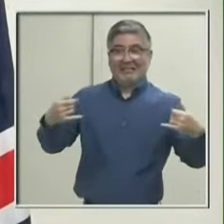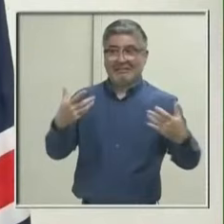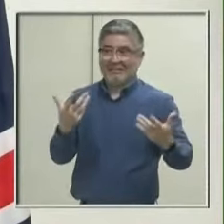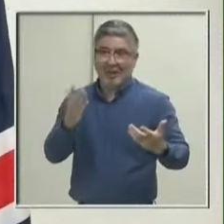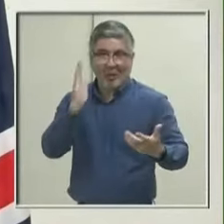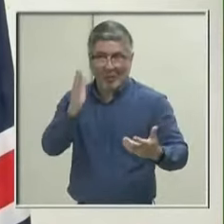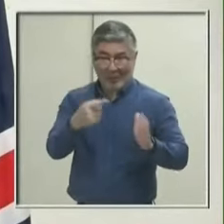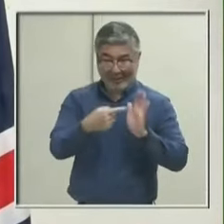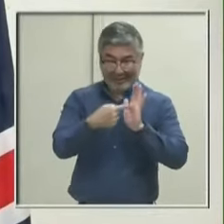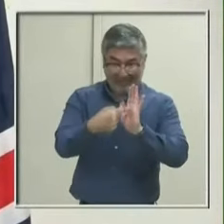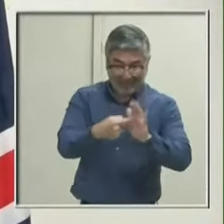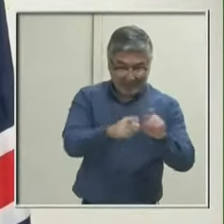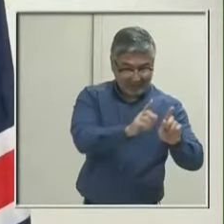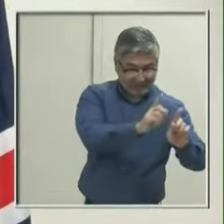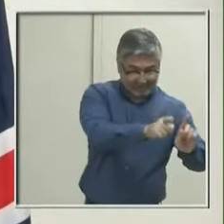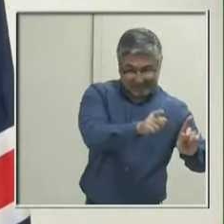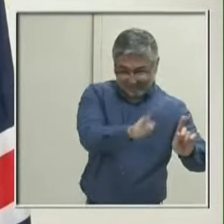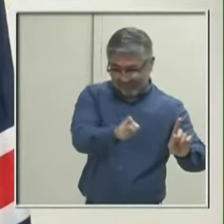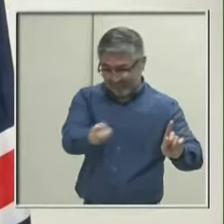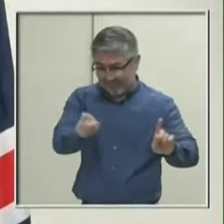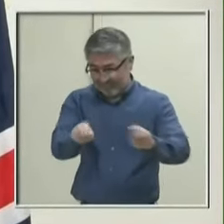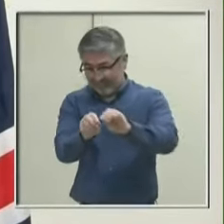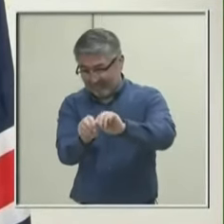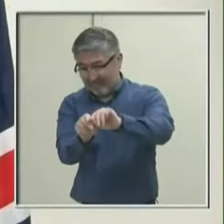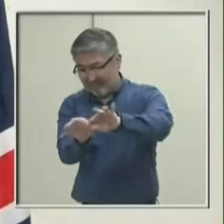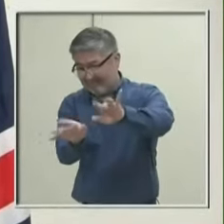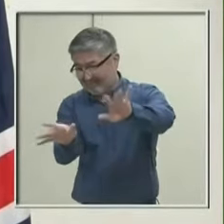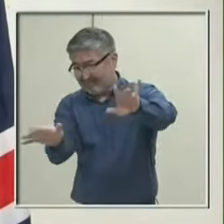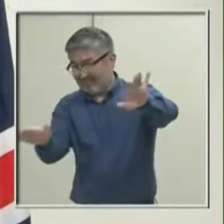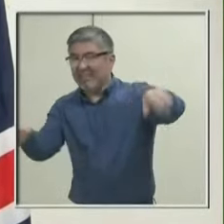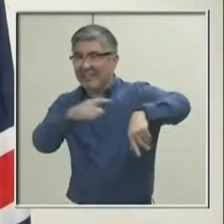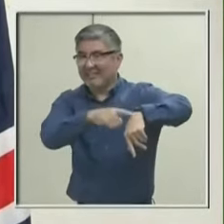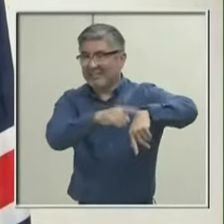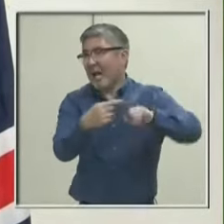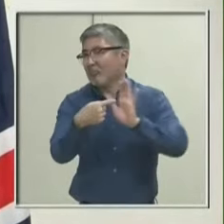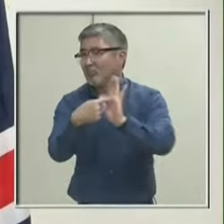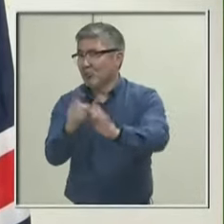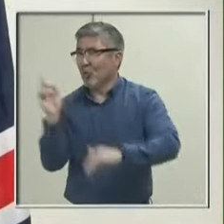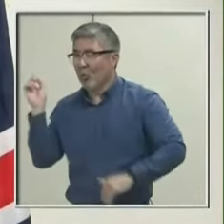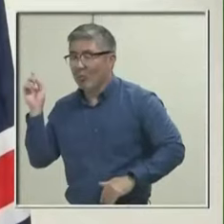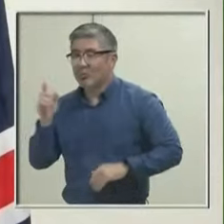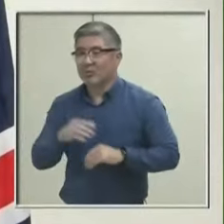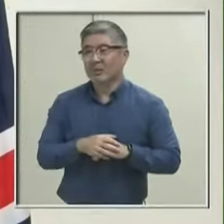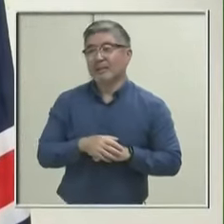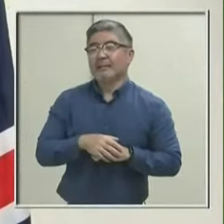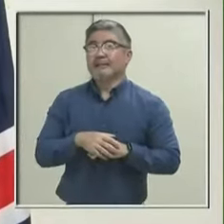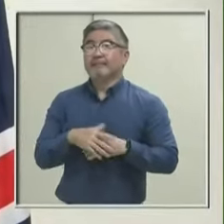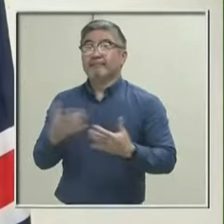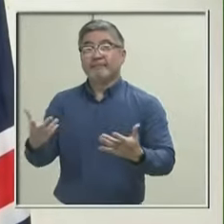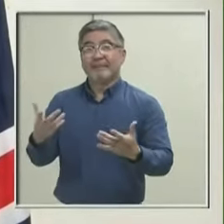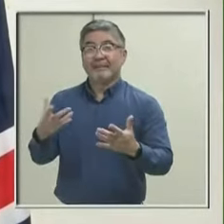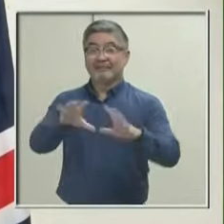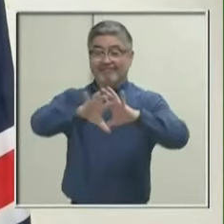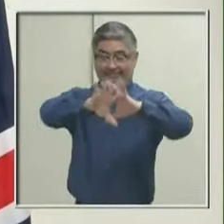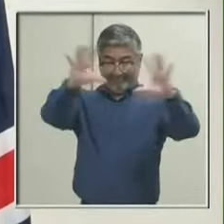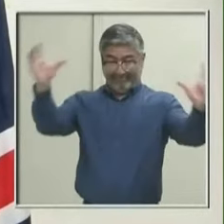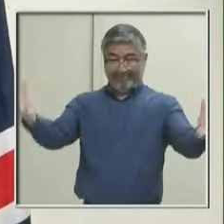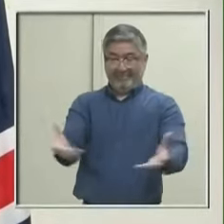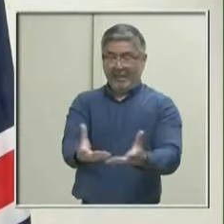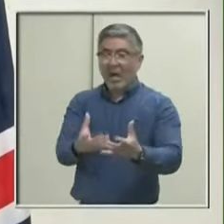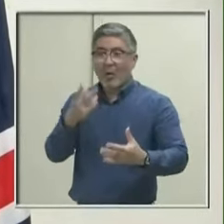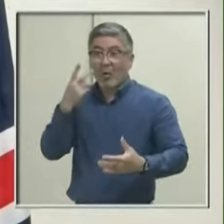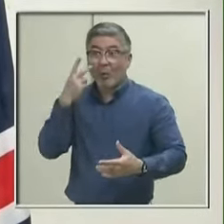point ability to see how it moved and spread. But looking at it from a big picture perspective, we saw spot